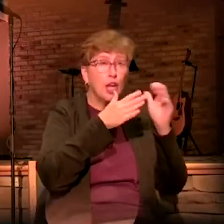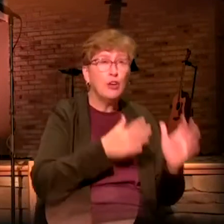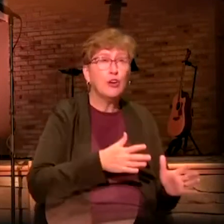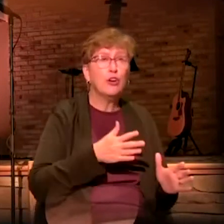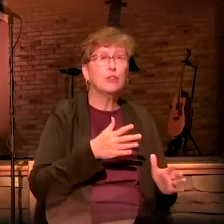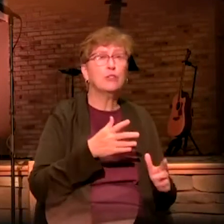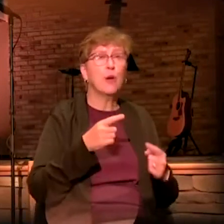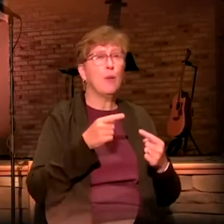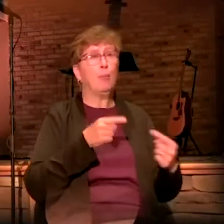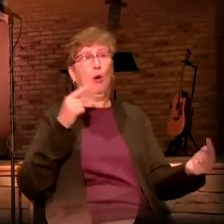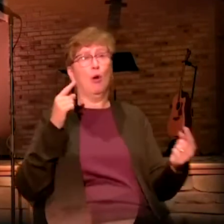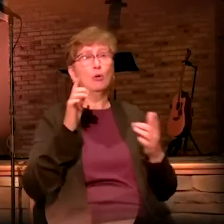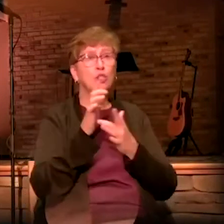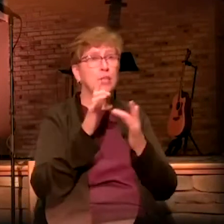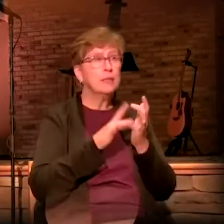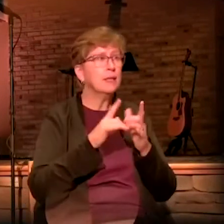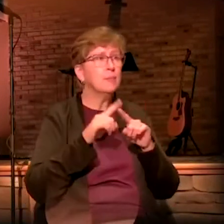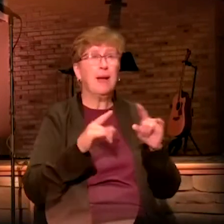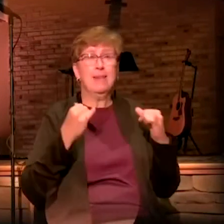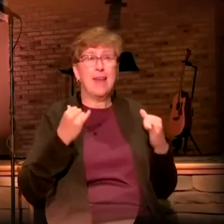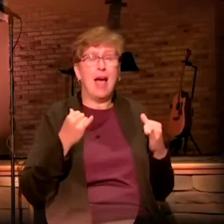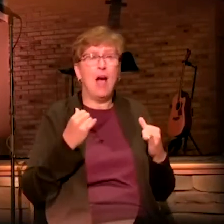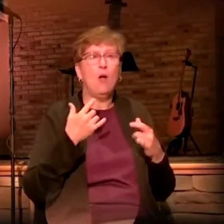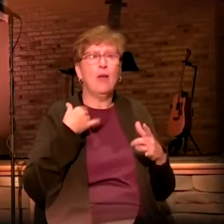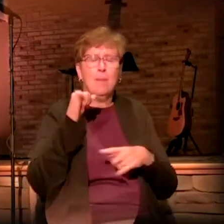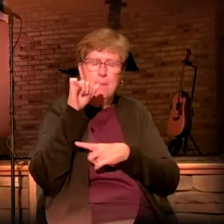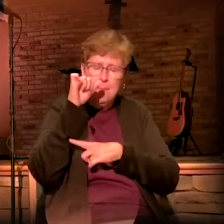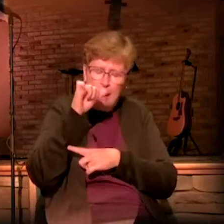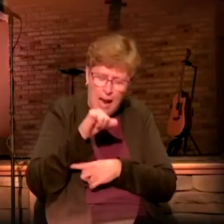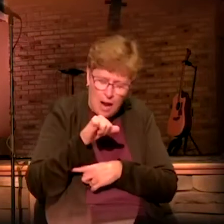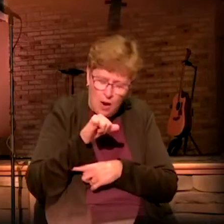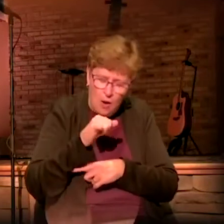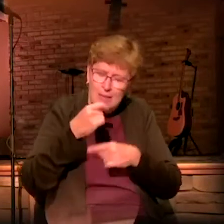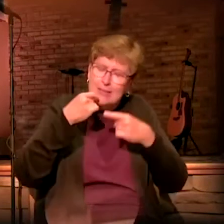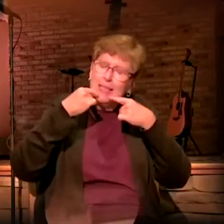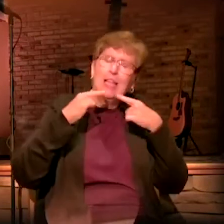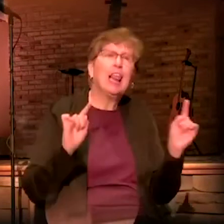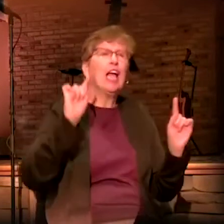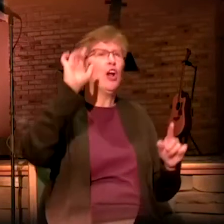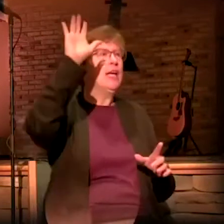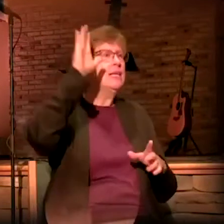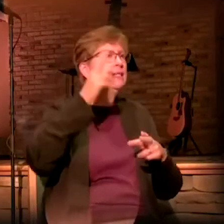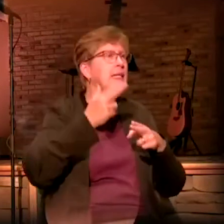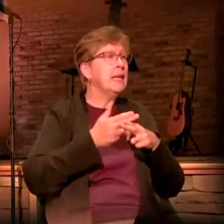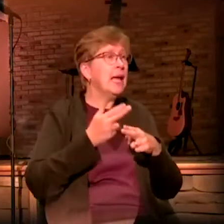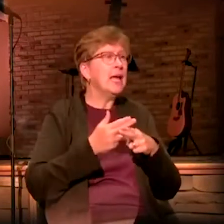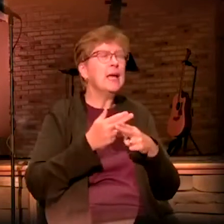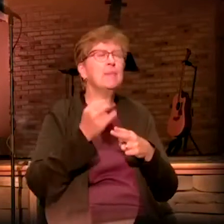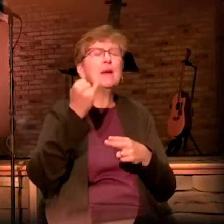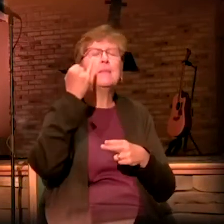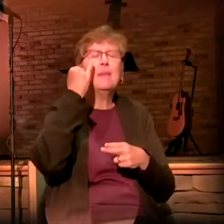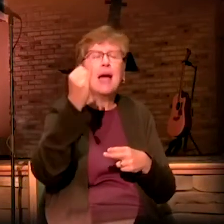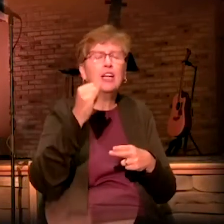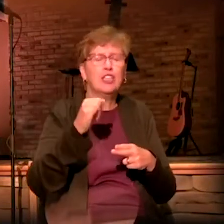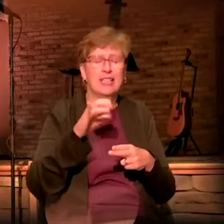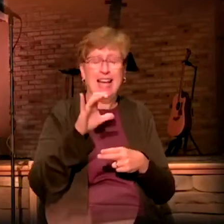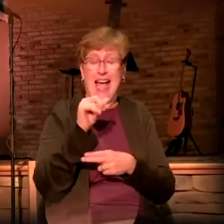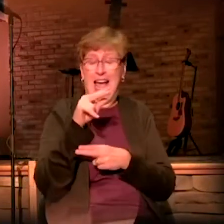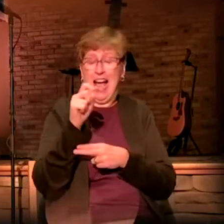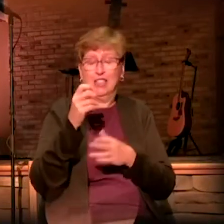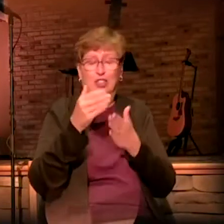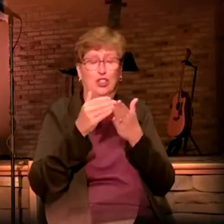were humbly bowing and declaring his name. Could you imagine if at Acts chapter 6,